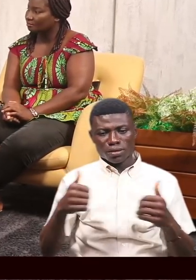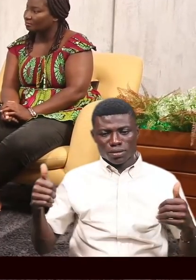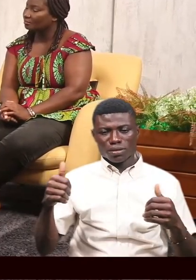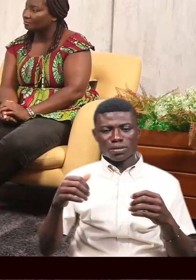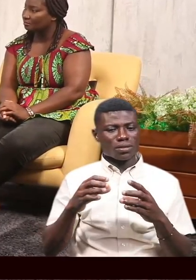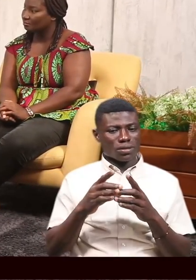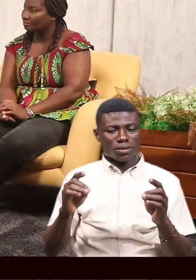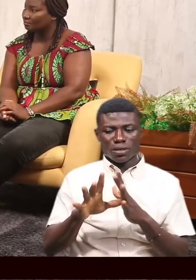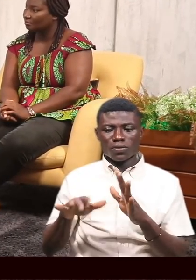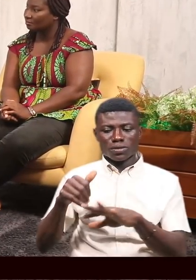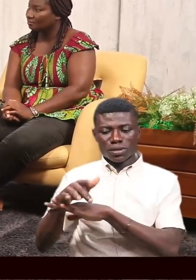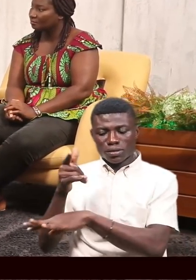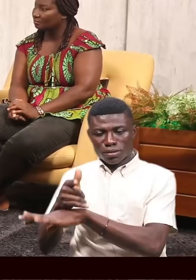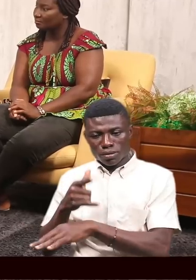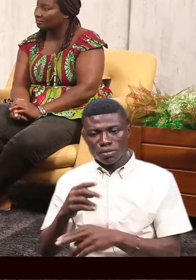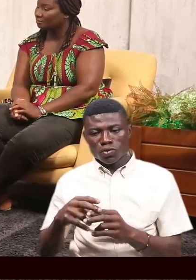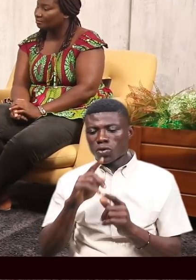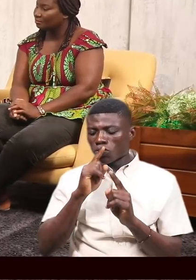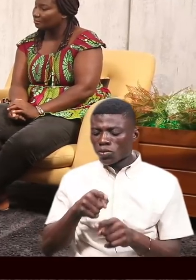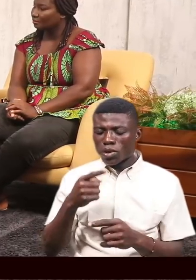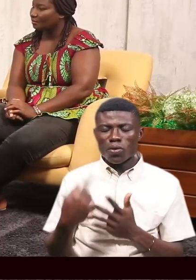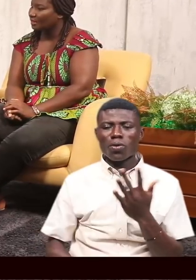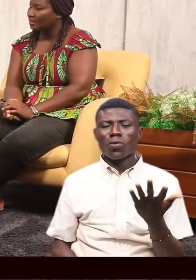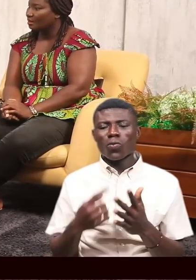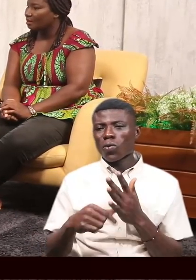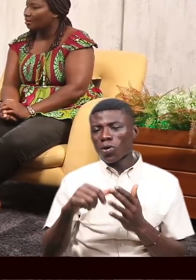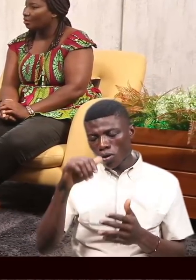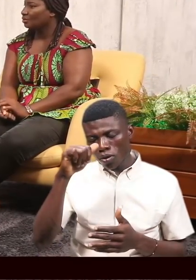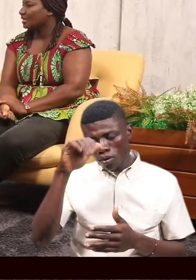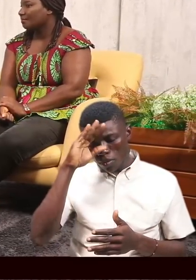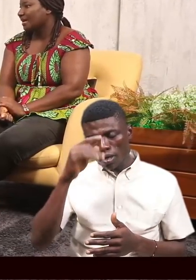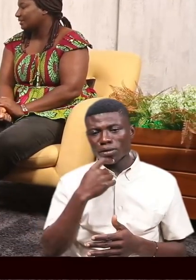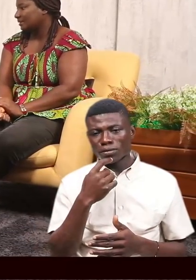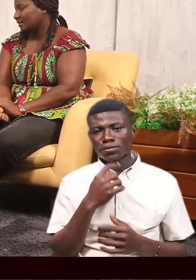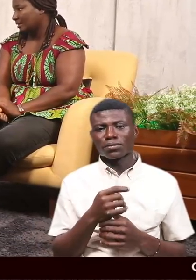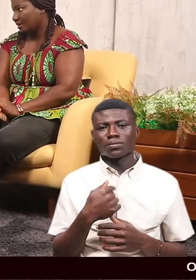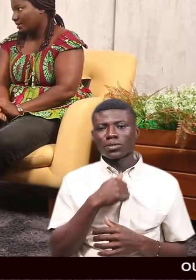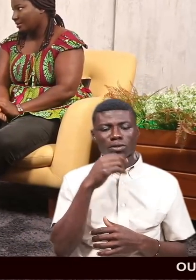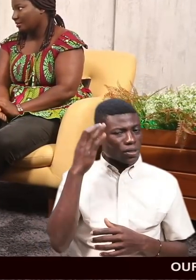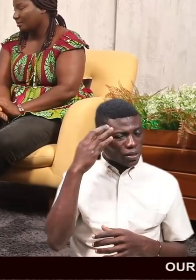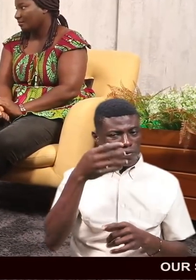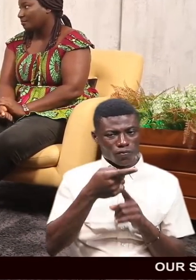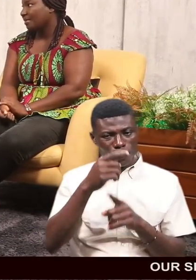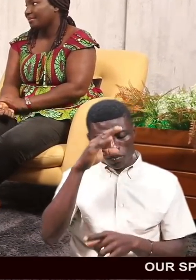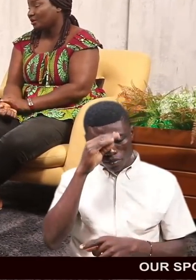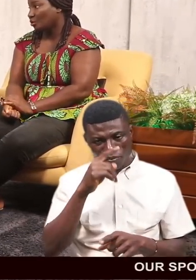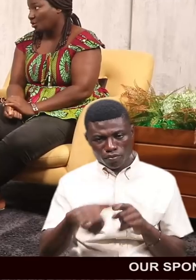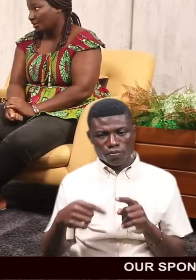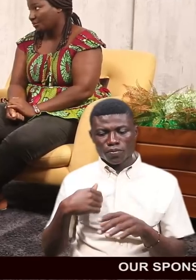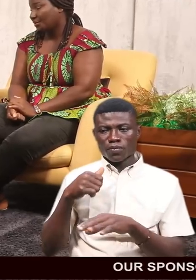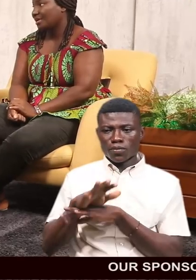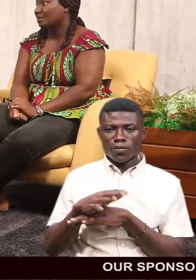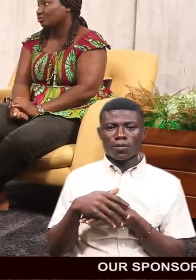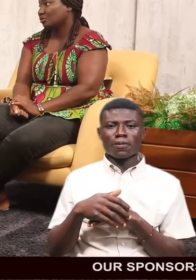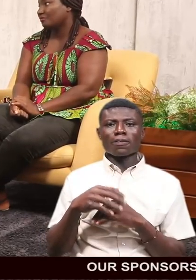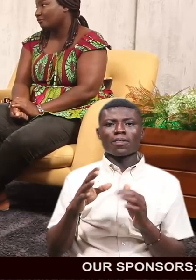de nsa ekoye. None response to say. Only the amount in inca by me de coy